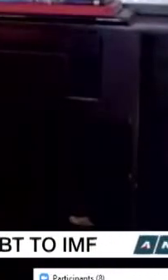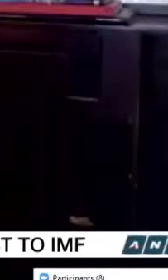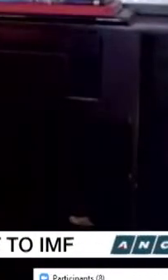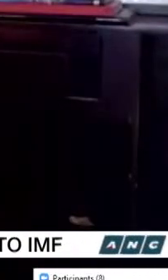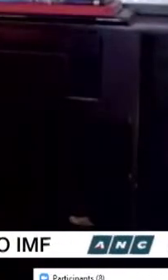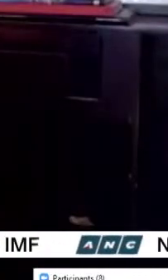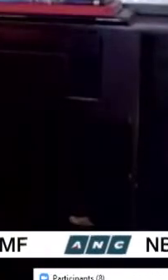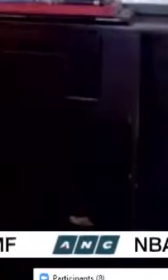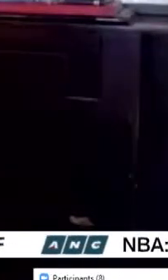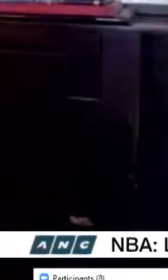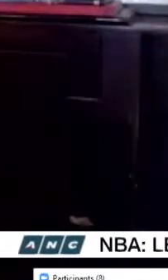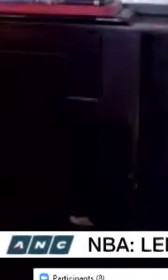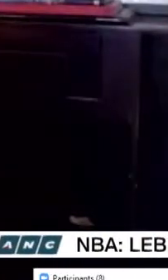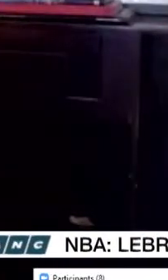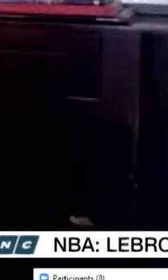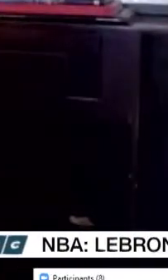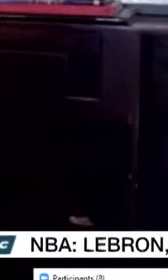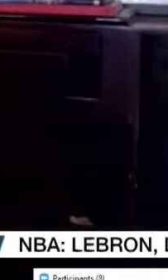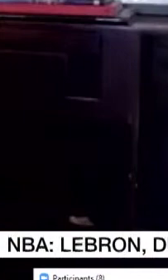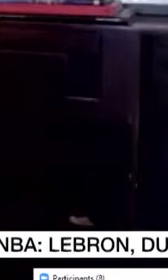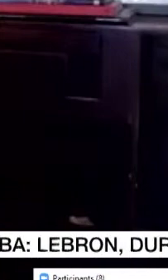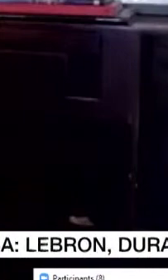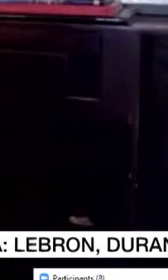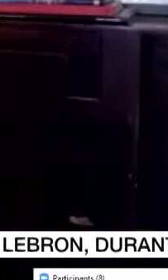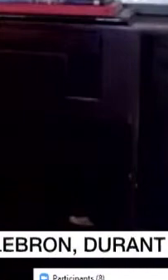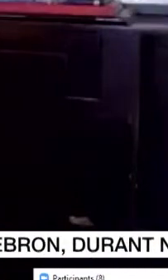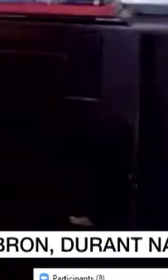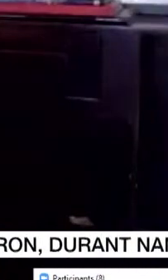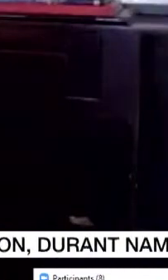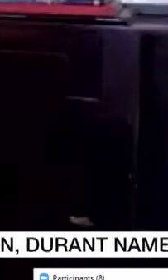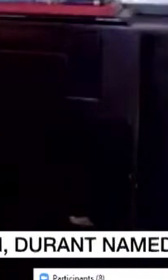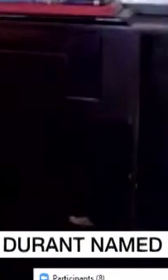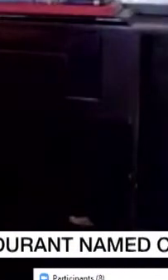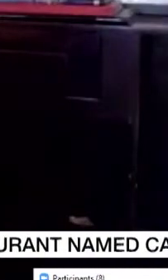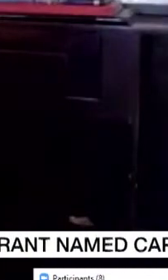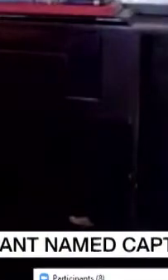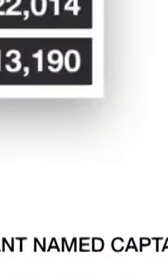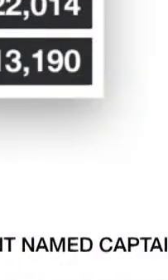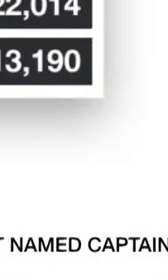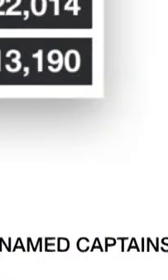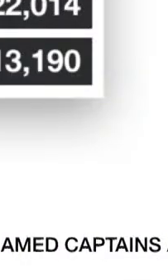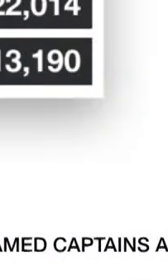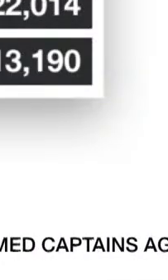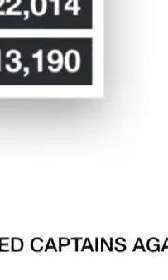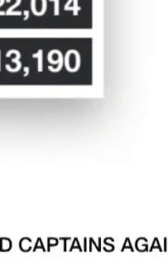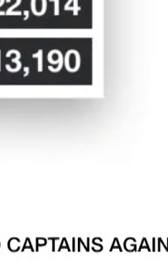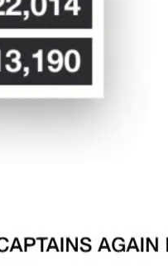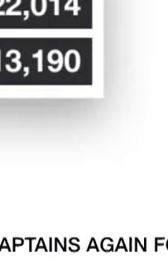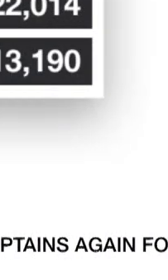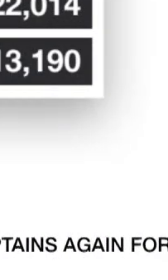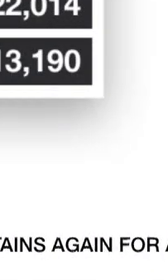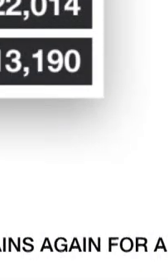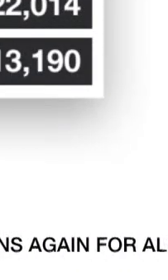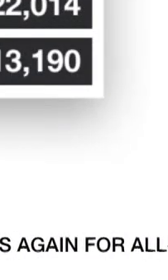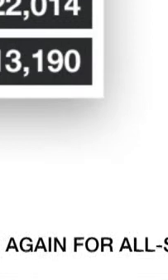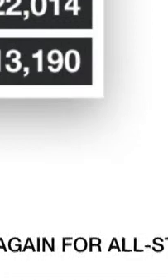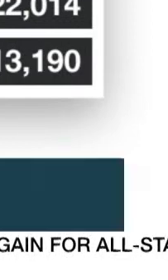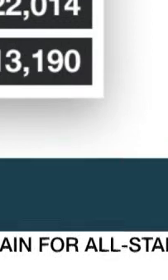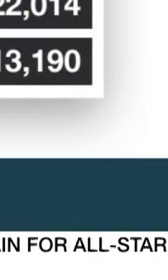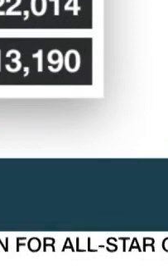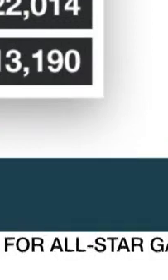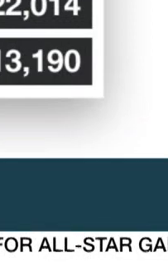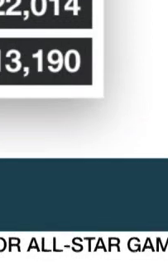The Philippines logged more than 18,000 new COVID cases Thursday. This brings the total to nearly 3.5